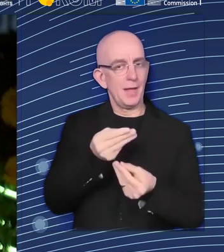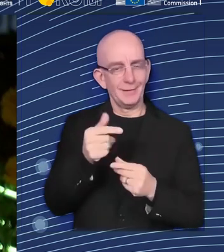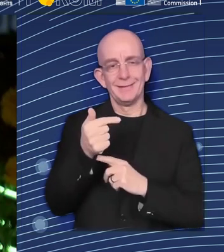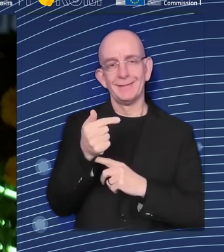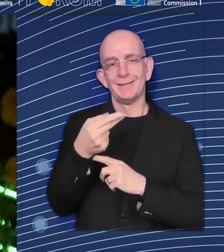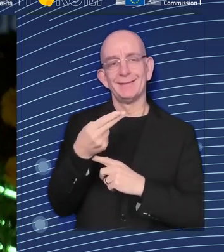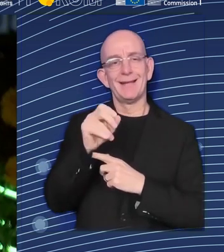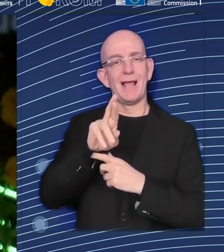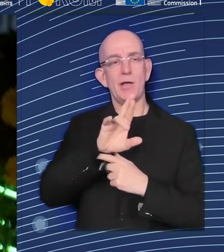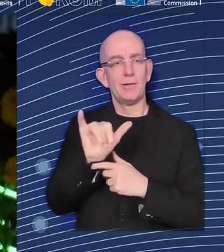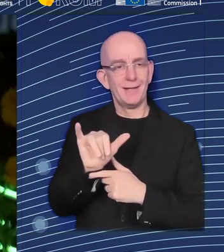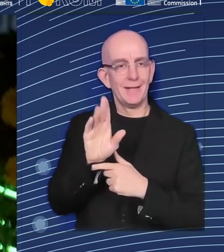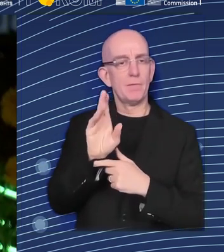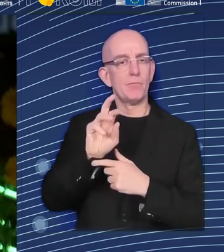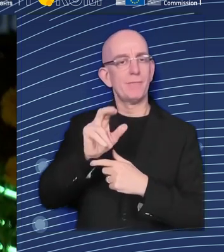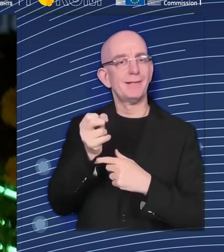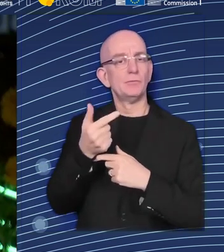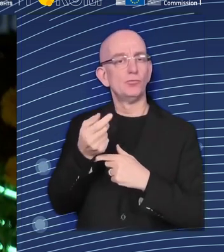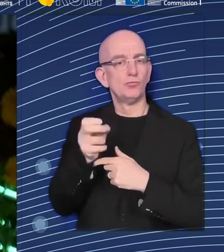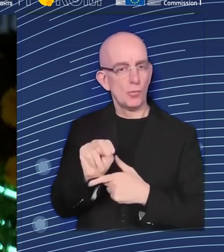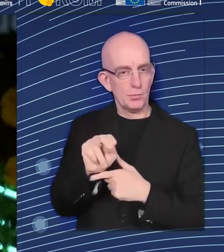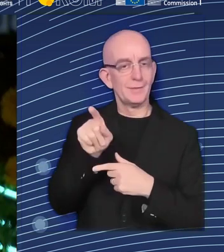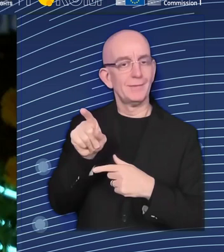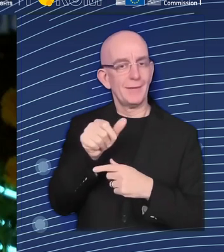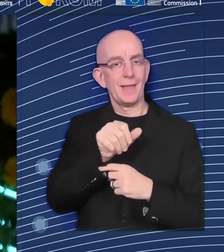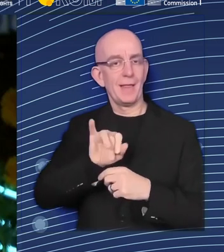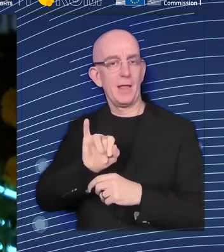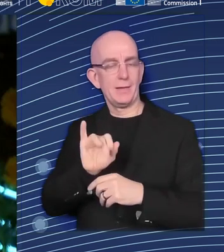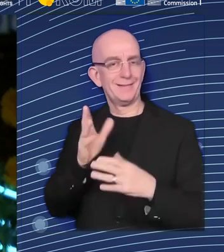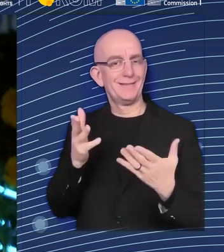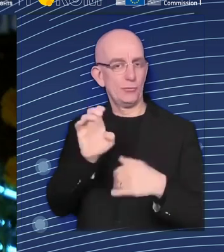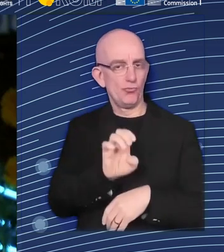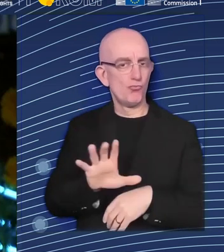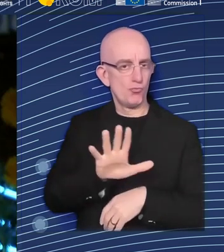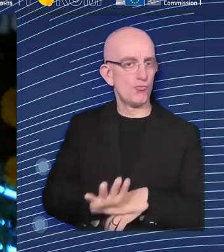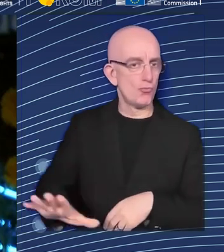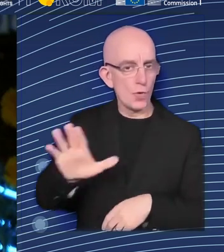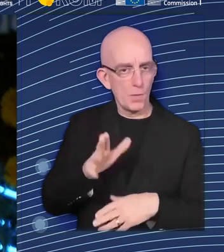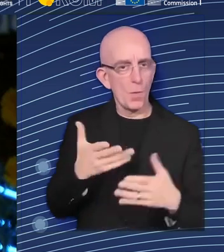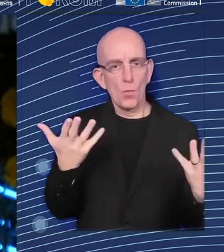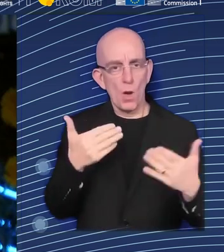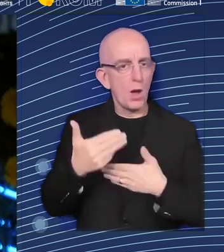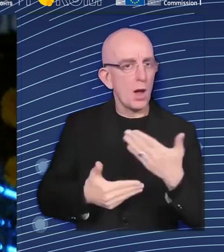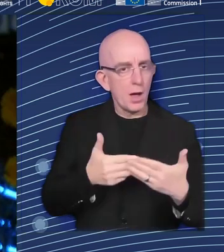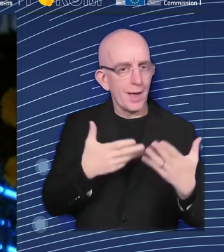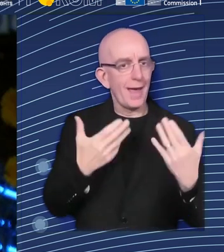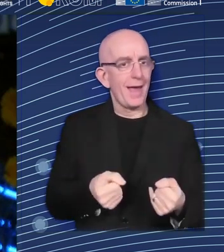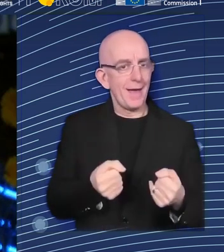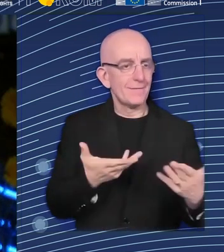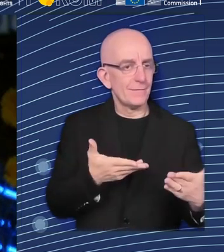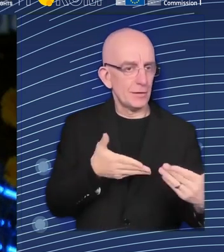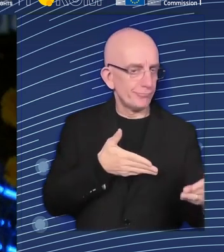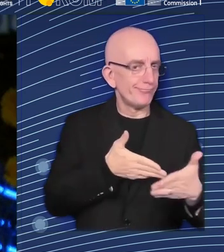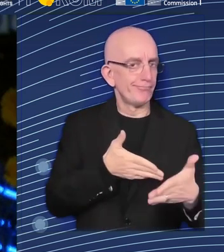implications of algorithmic management at work, and the panelists agreed about including all relevant parties in designing